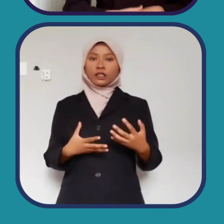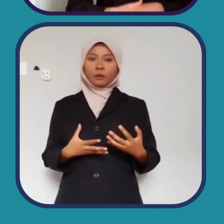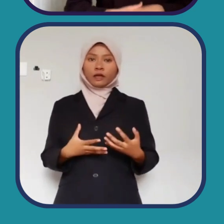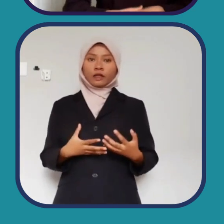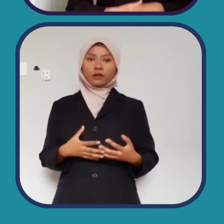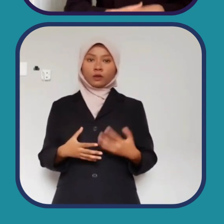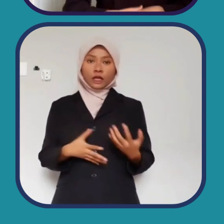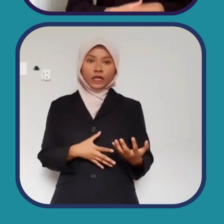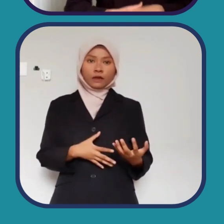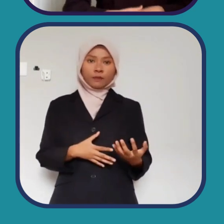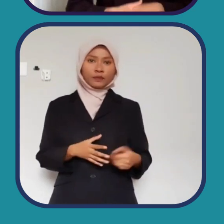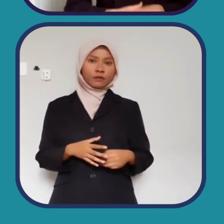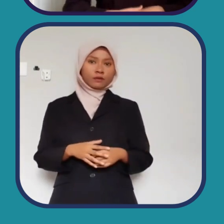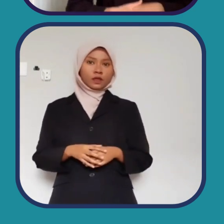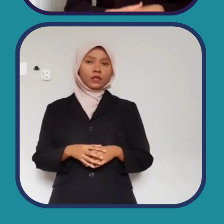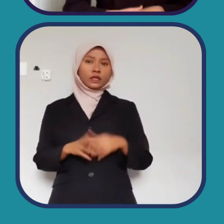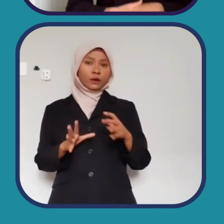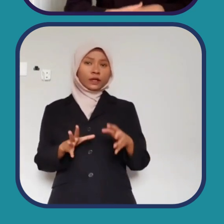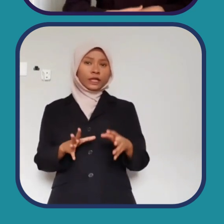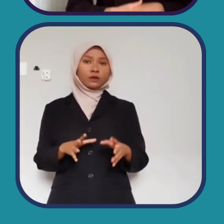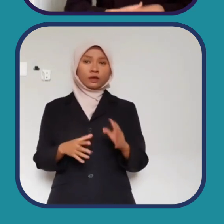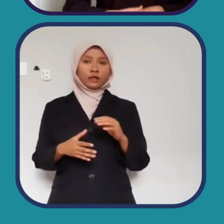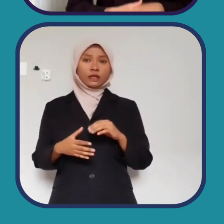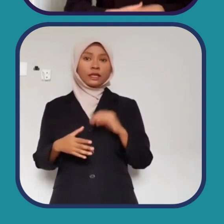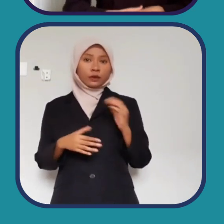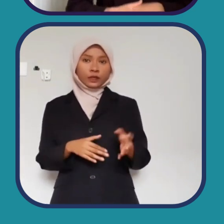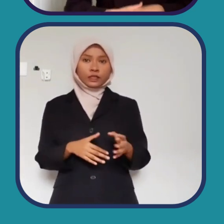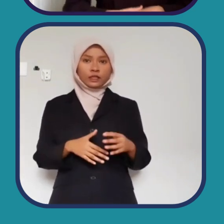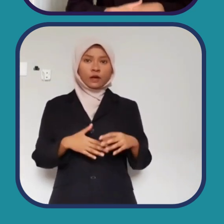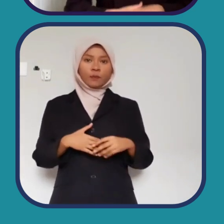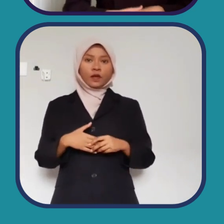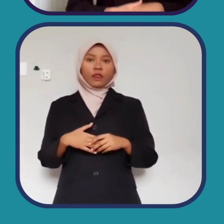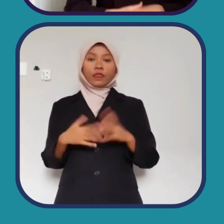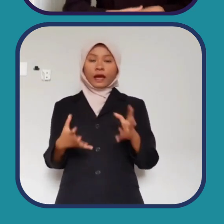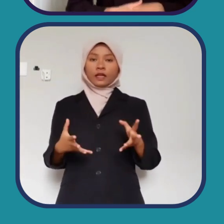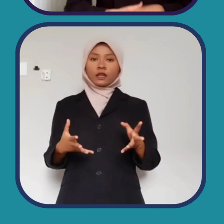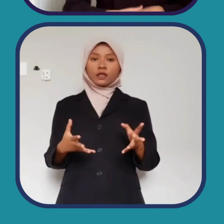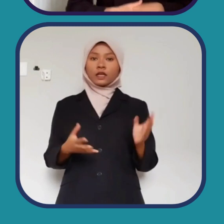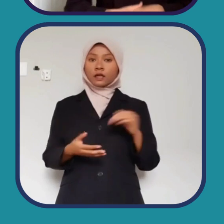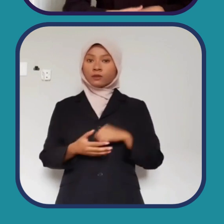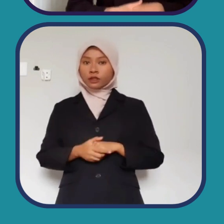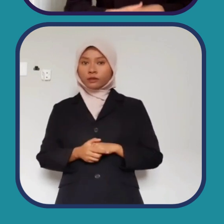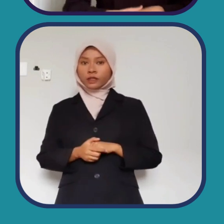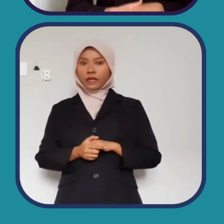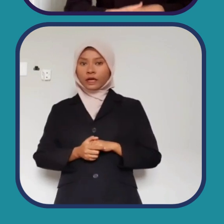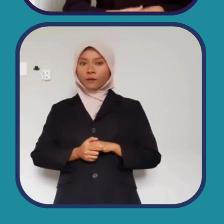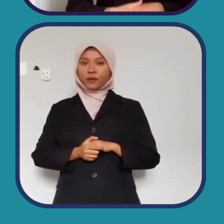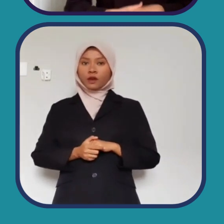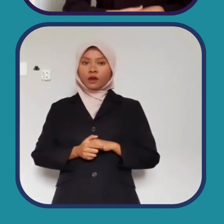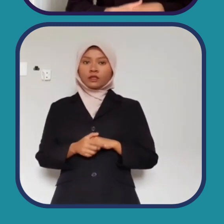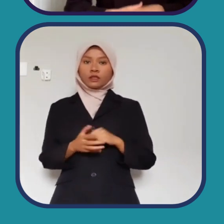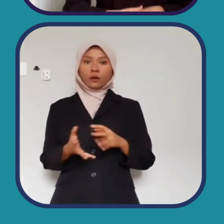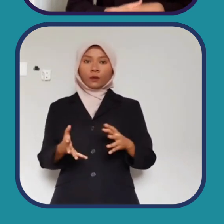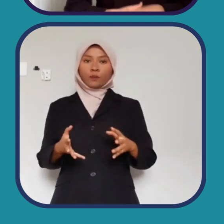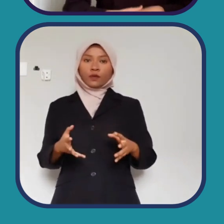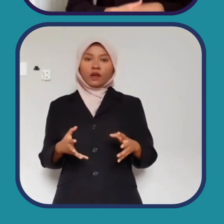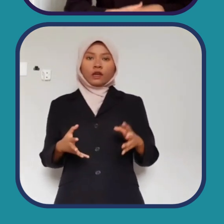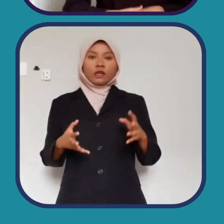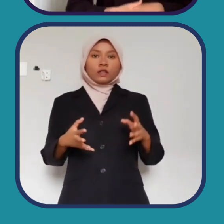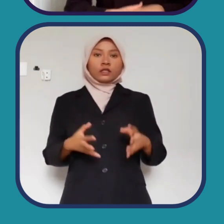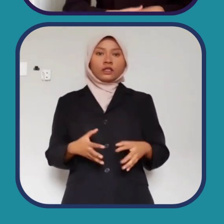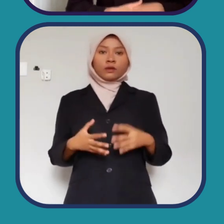for English speakers to learn, according to linguists. Then come Germany.